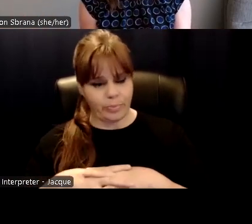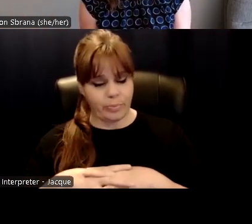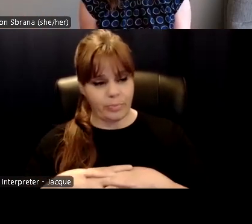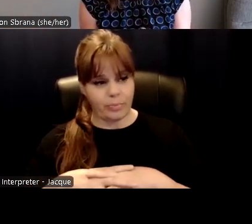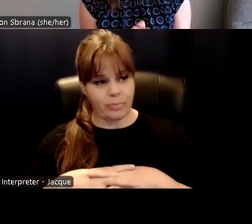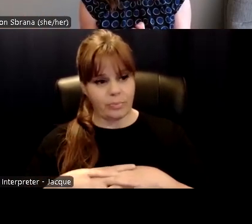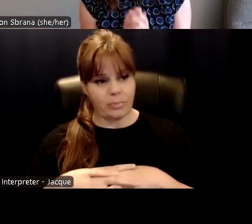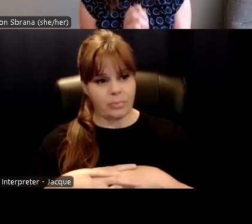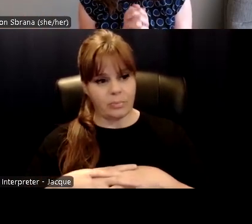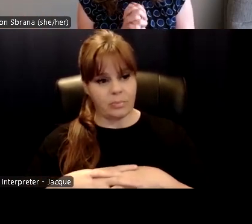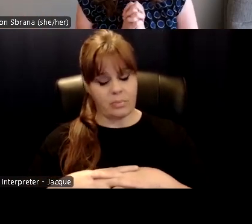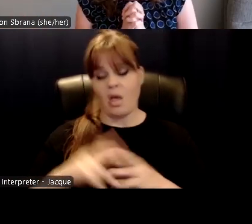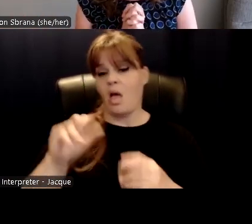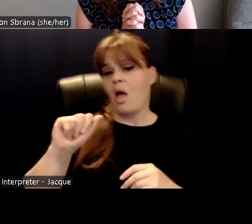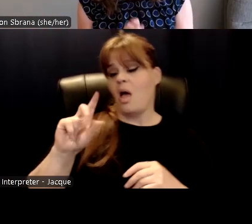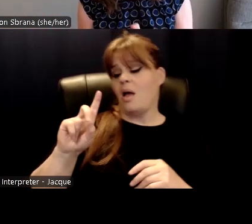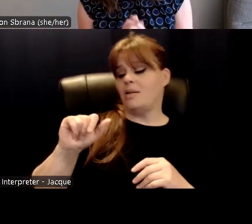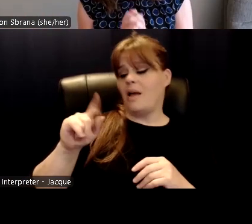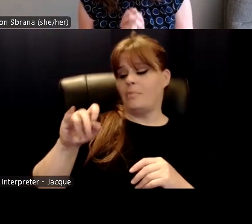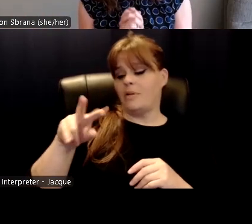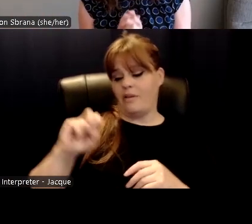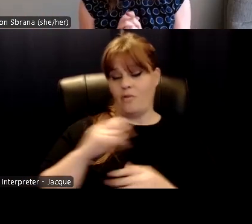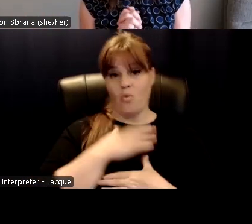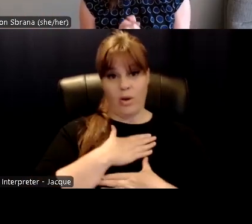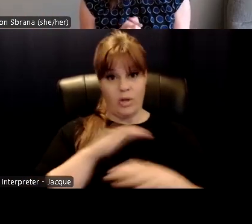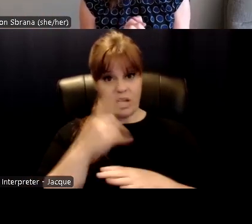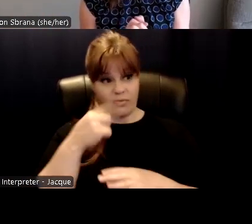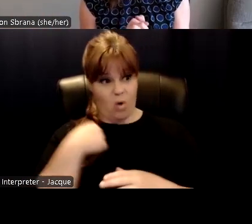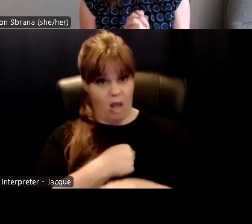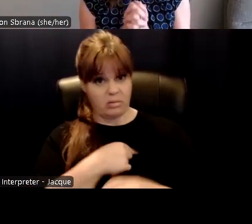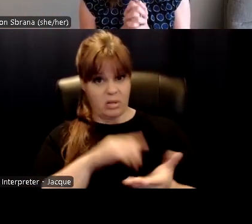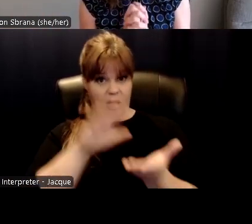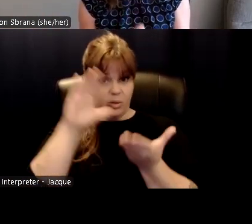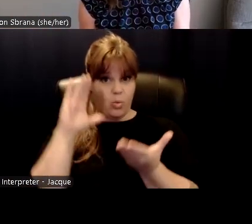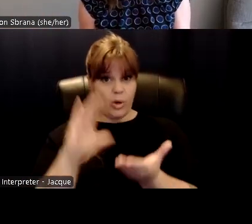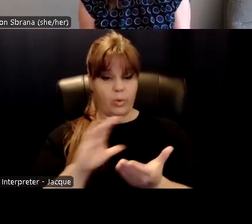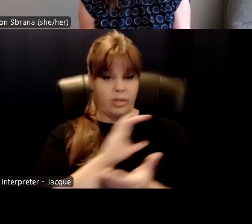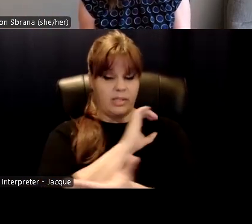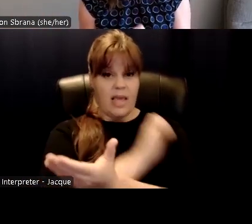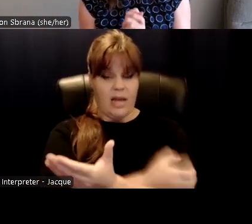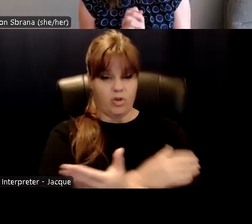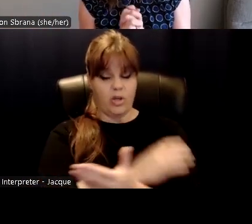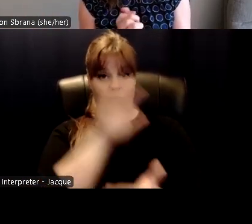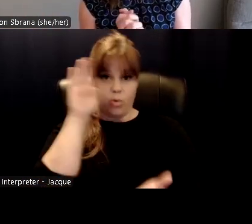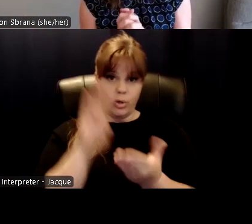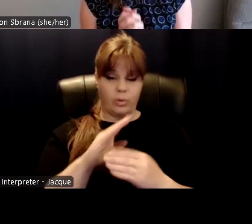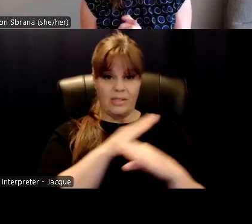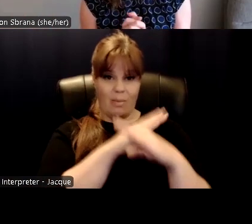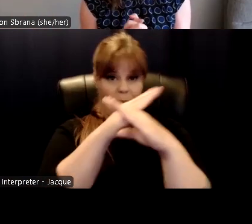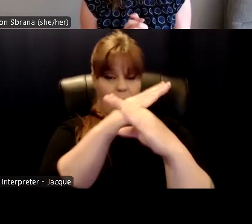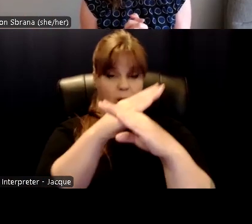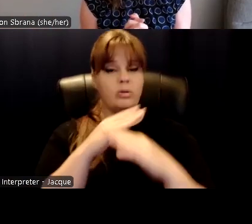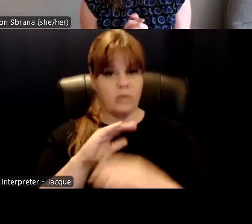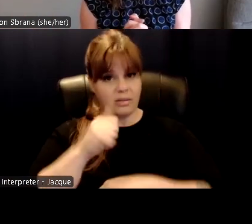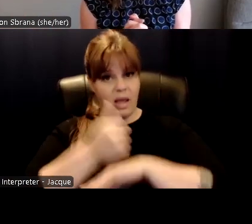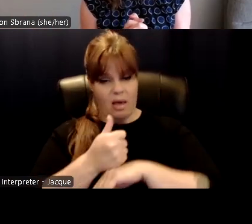adaptive recreation does for us is it helps reduce the energy and the barriers that exist for us to